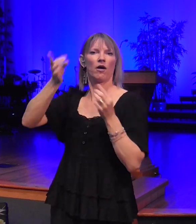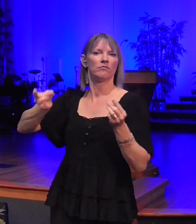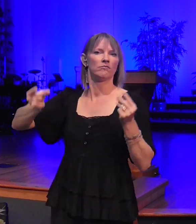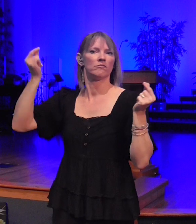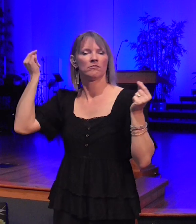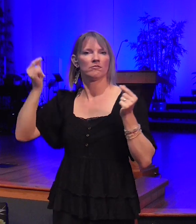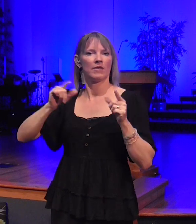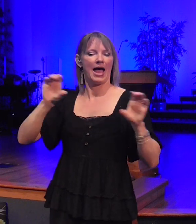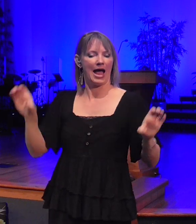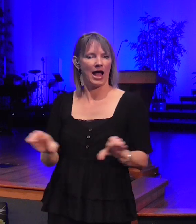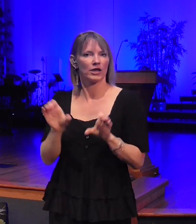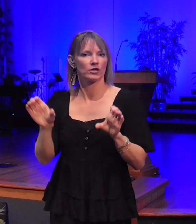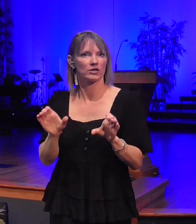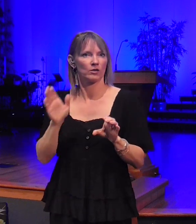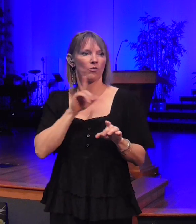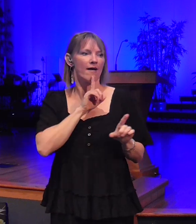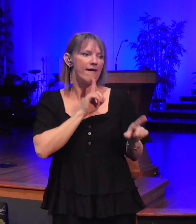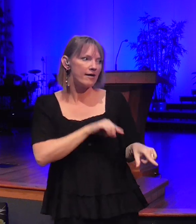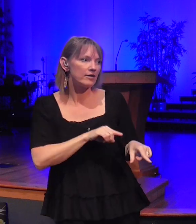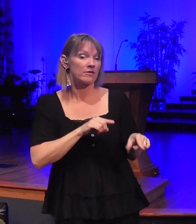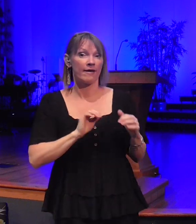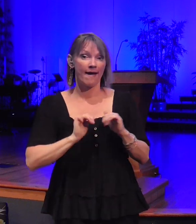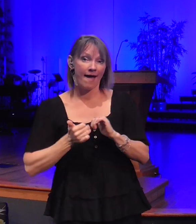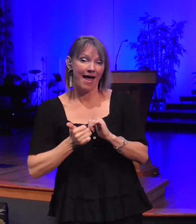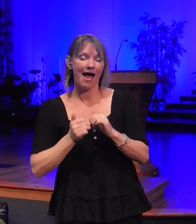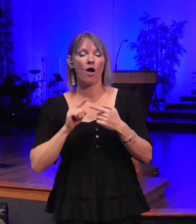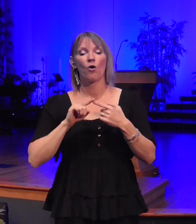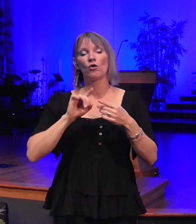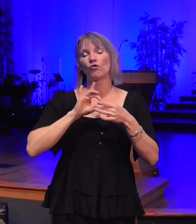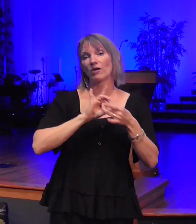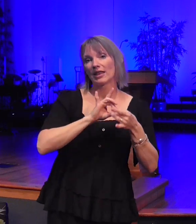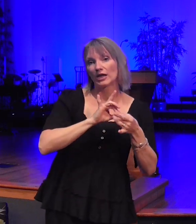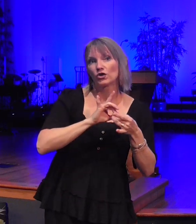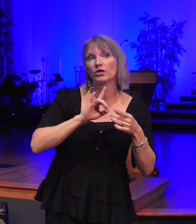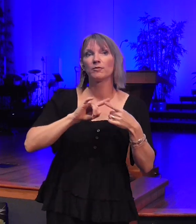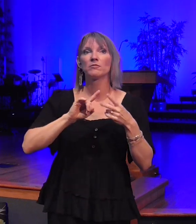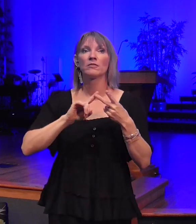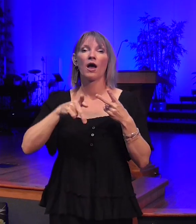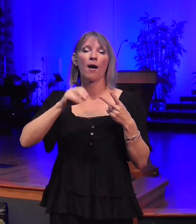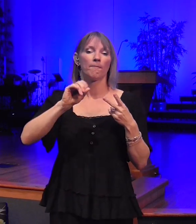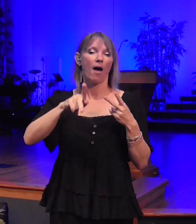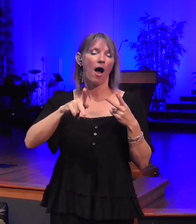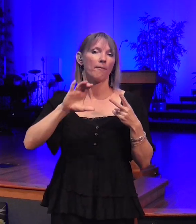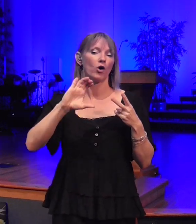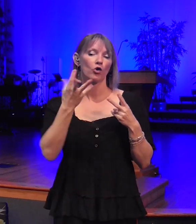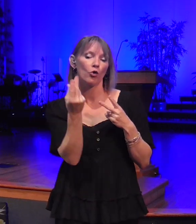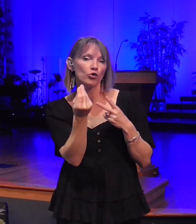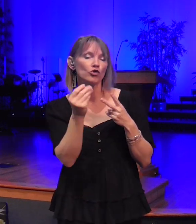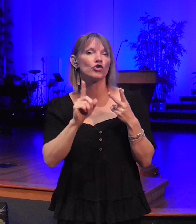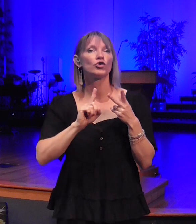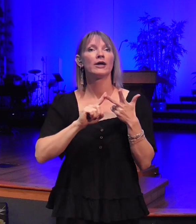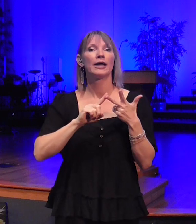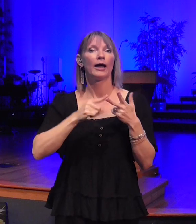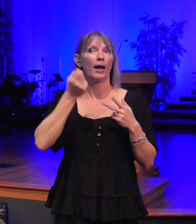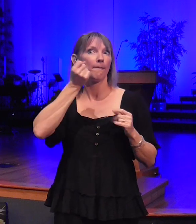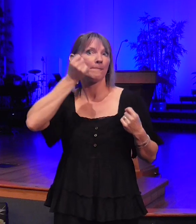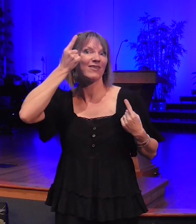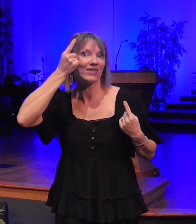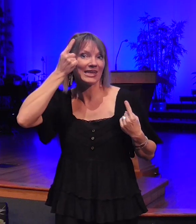us through relationships, popular culture, epiphanies in the silence.